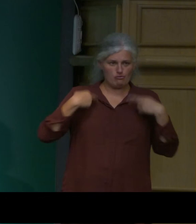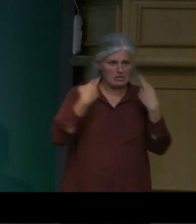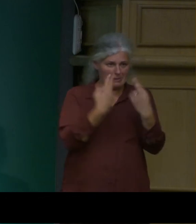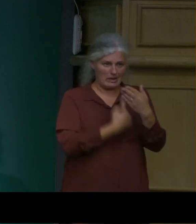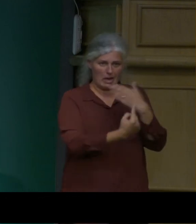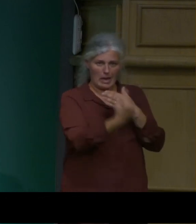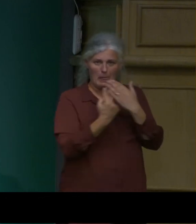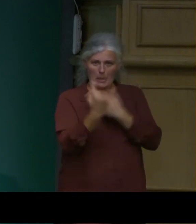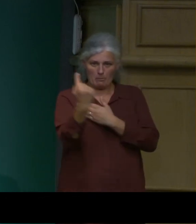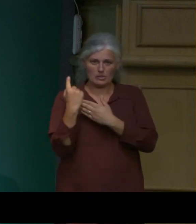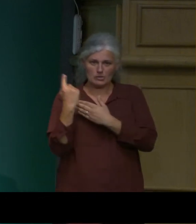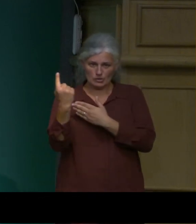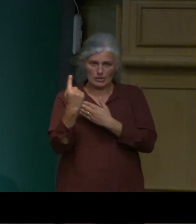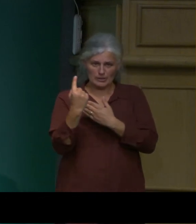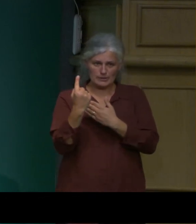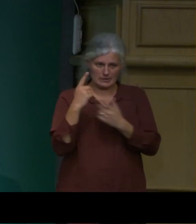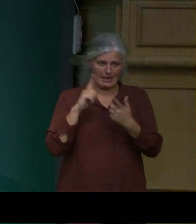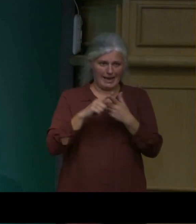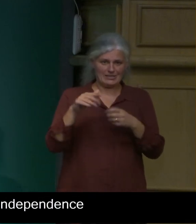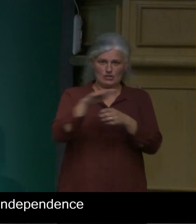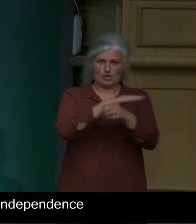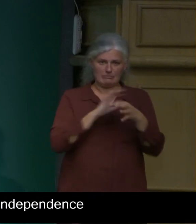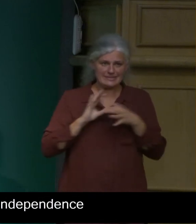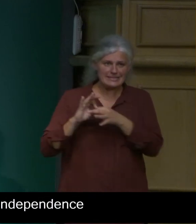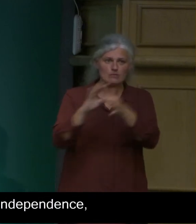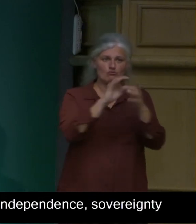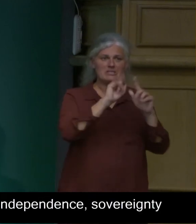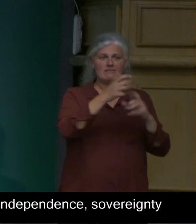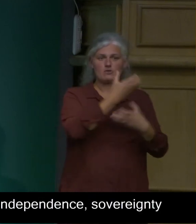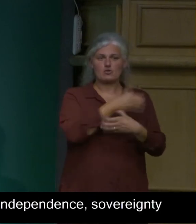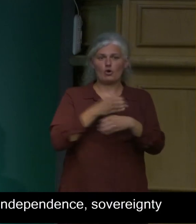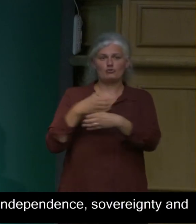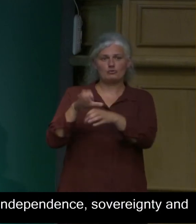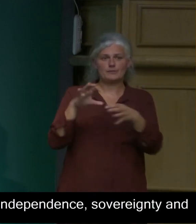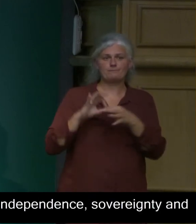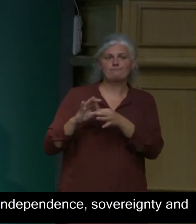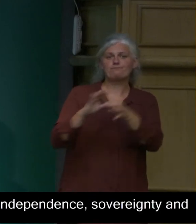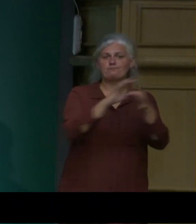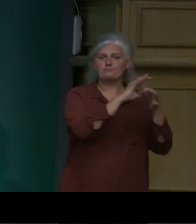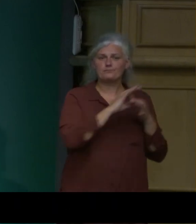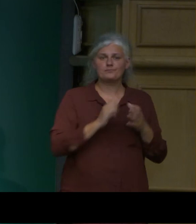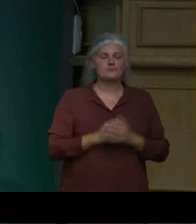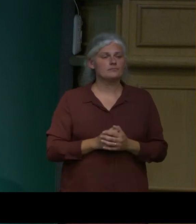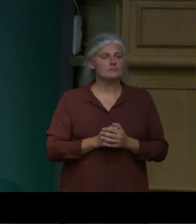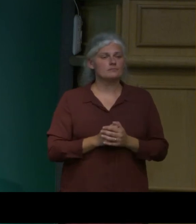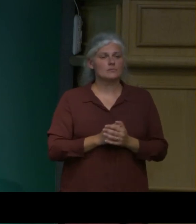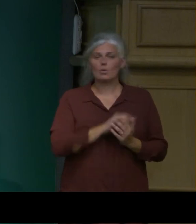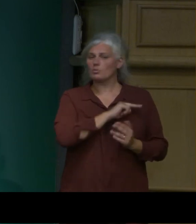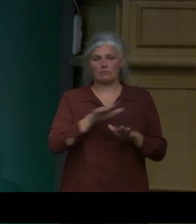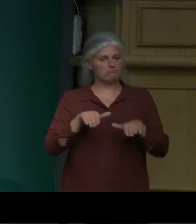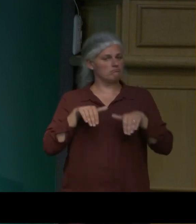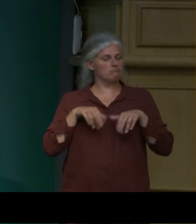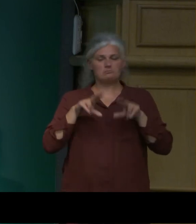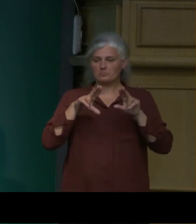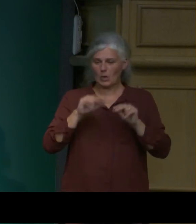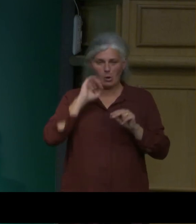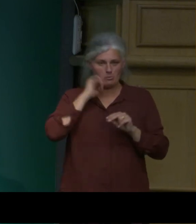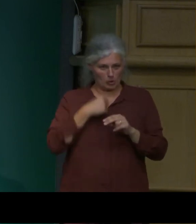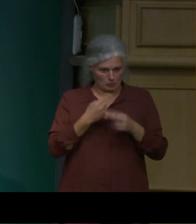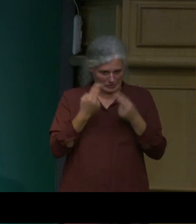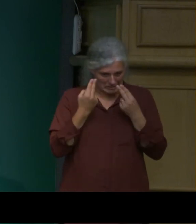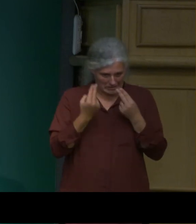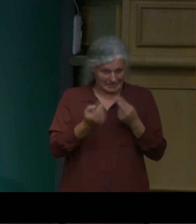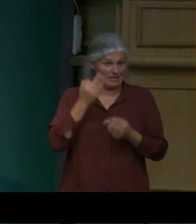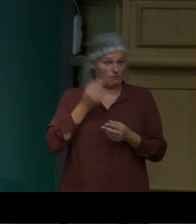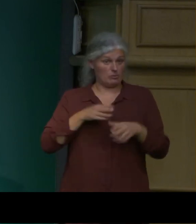independent sovereignty and territorial Integrity of states we haven't stayed silent on this because to do so